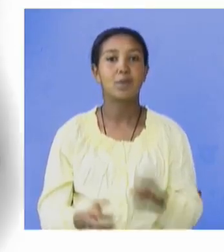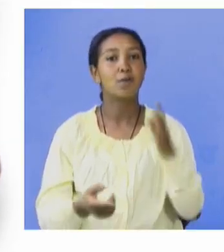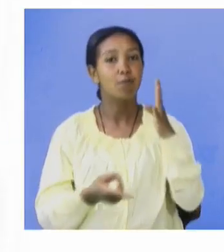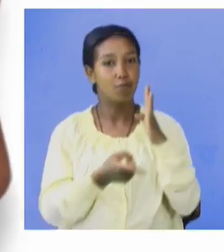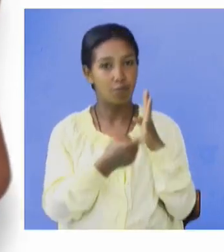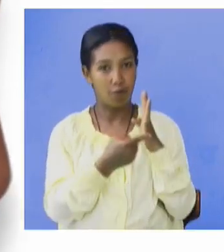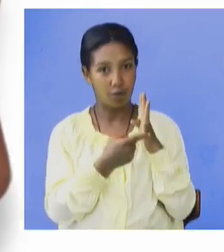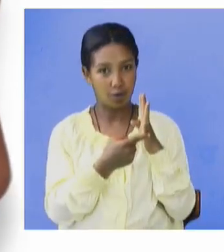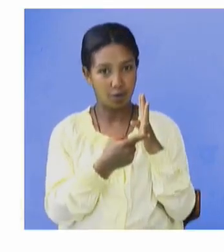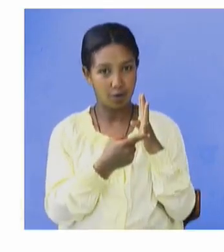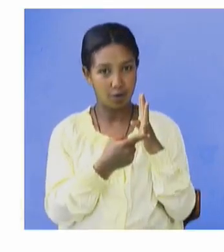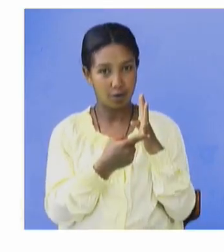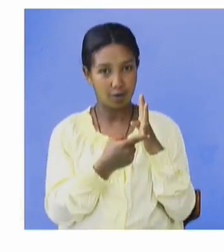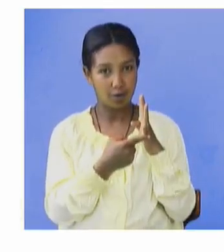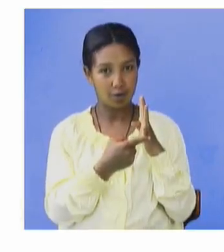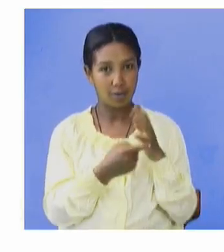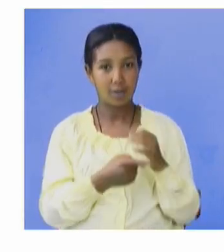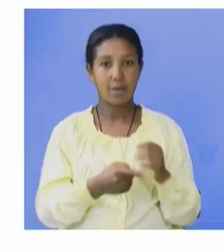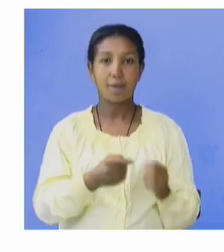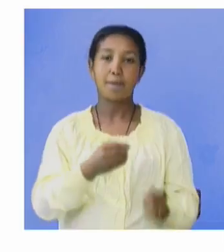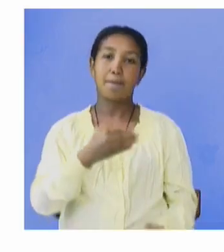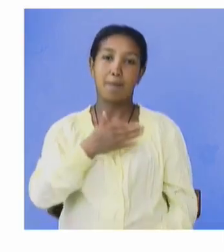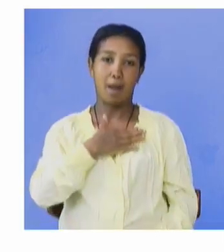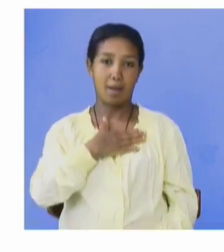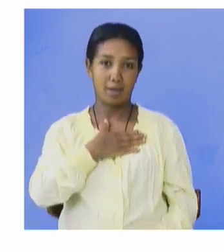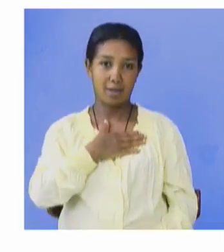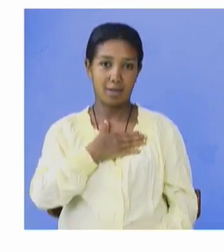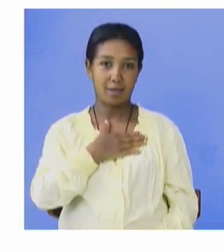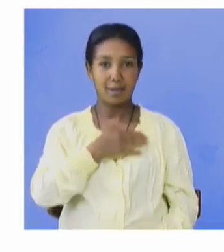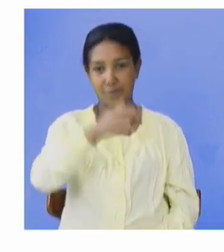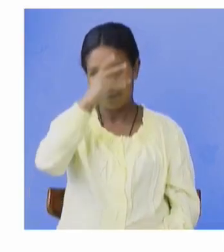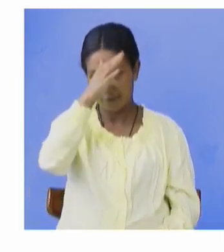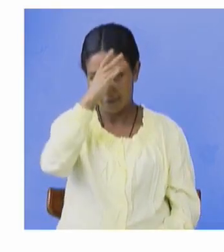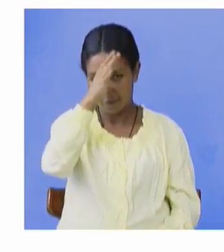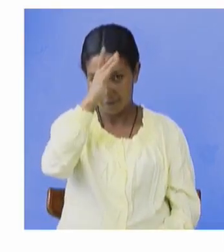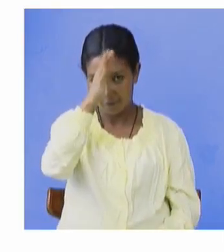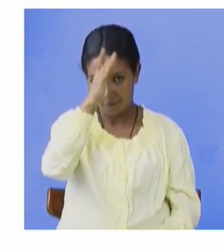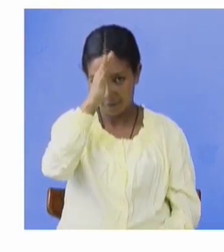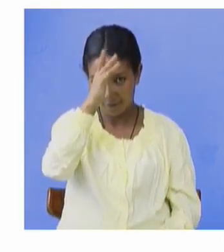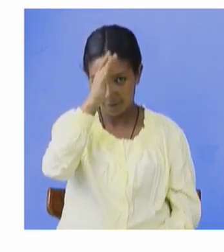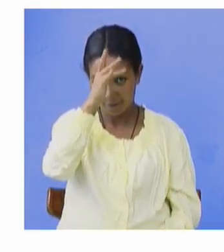for my father